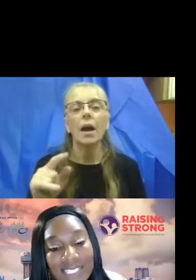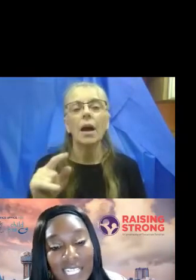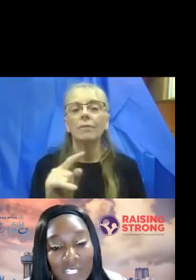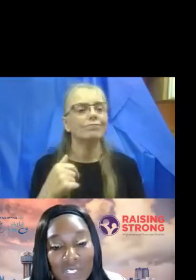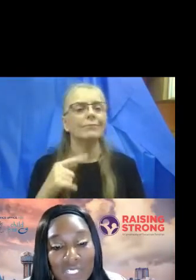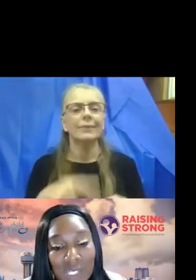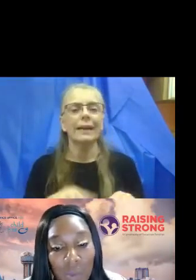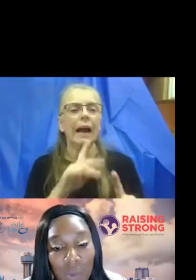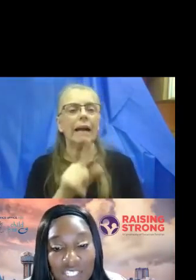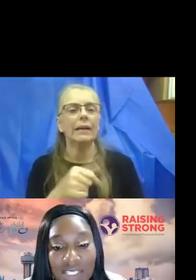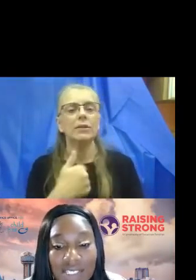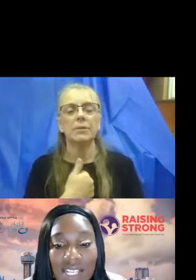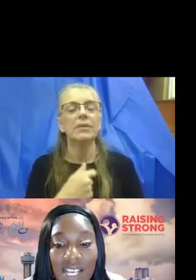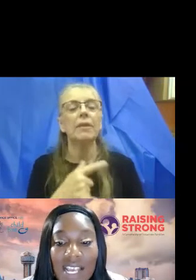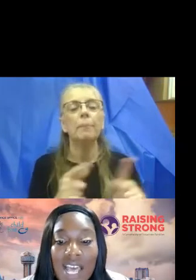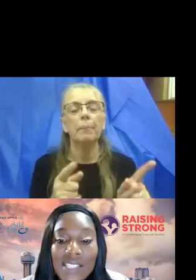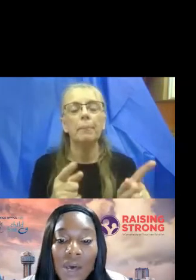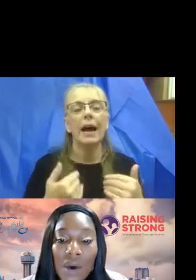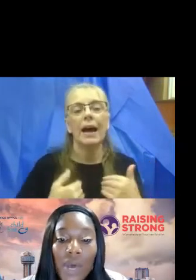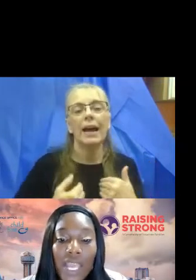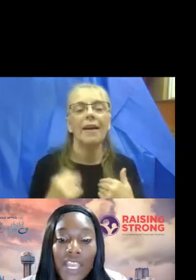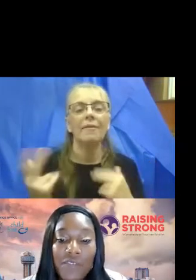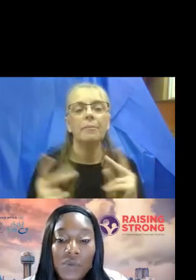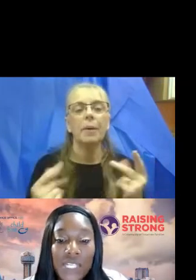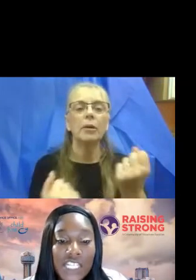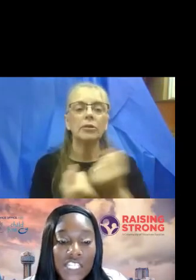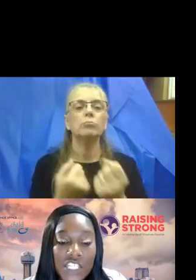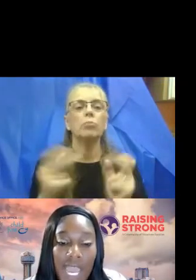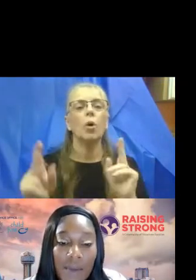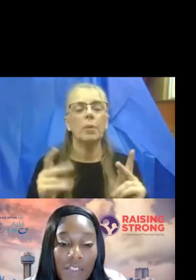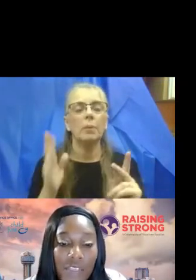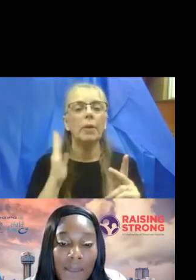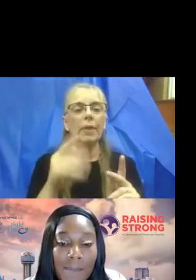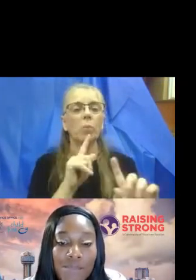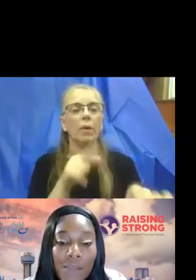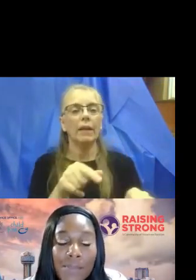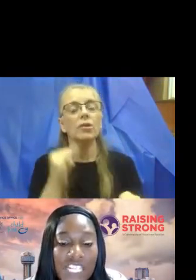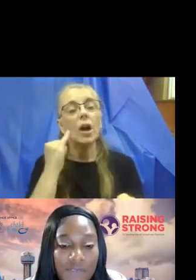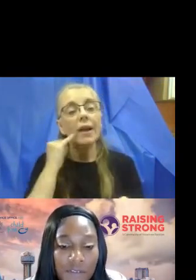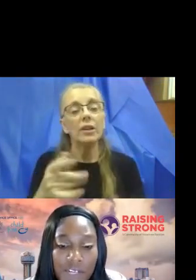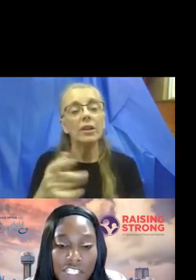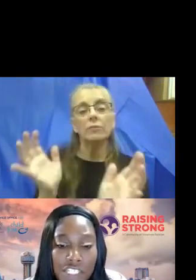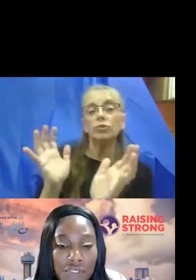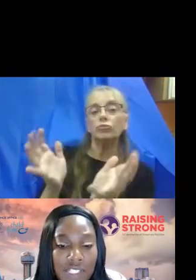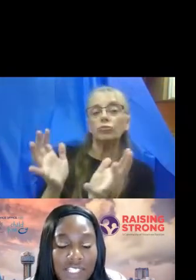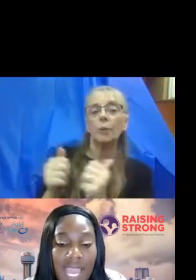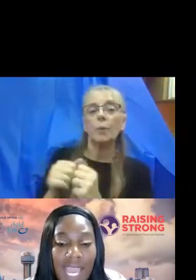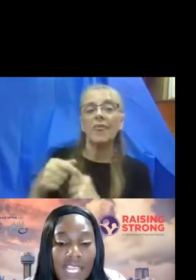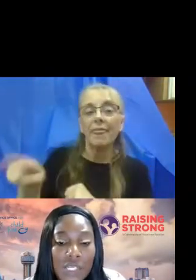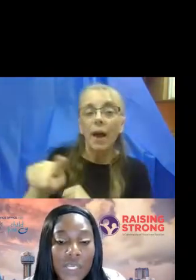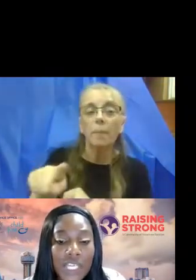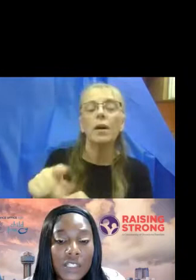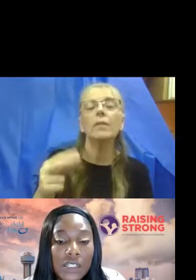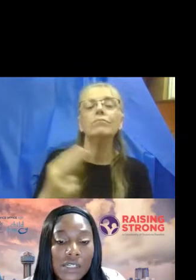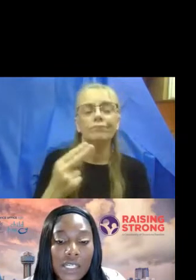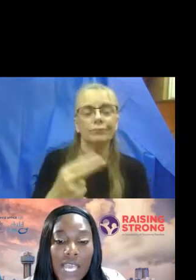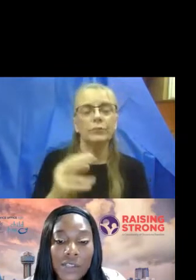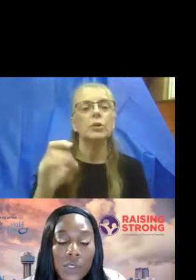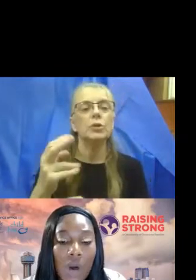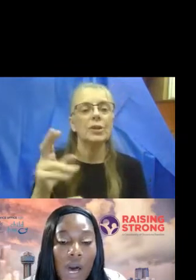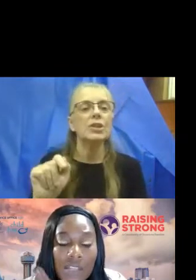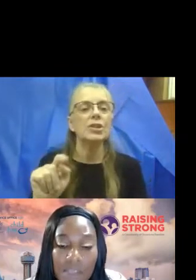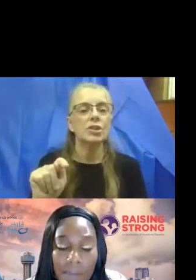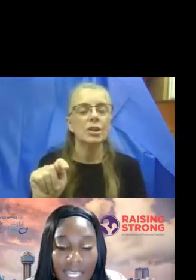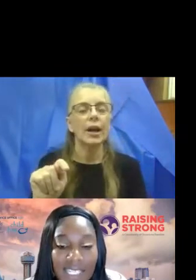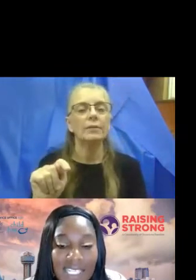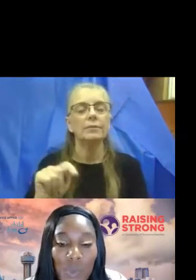assist us in answering these questions. So if you need to chat with them, please feel free to use the chat. You can look